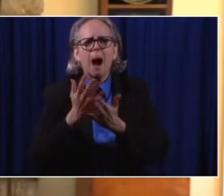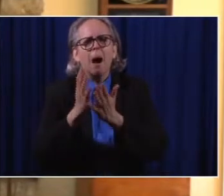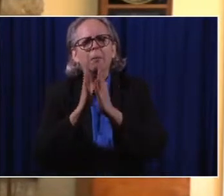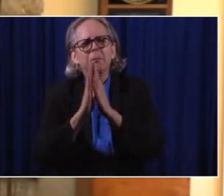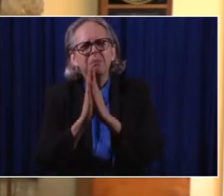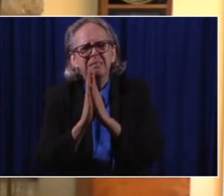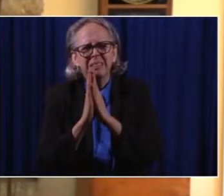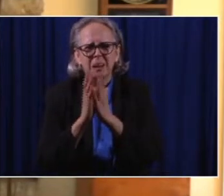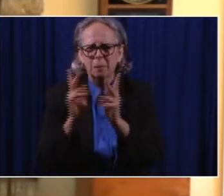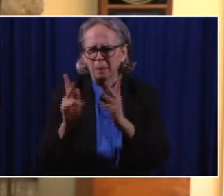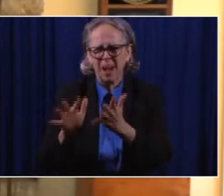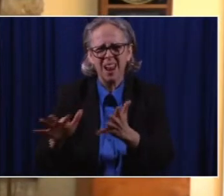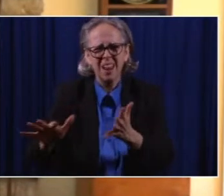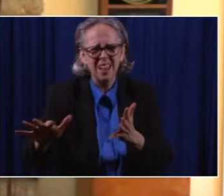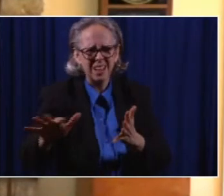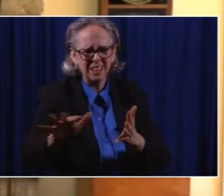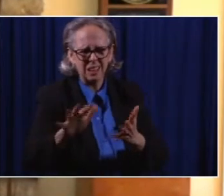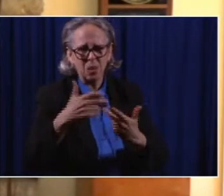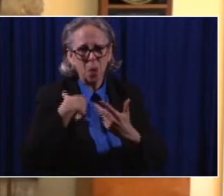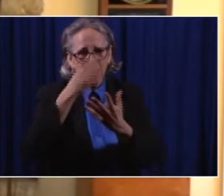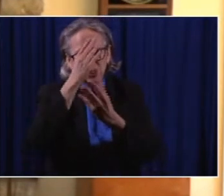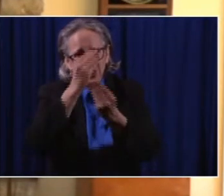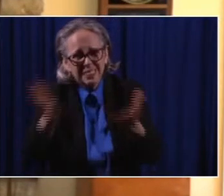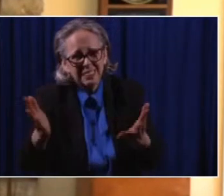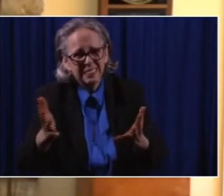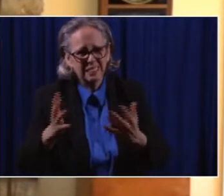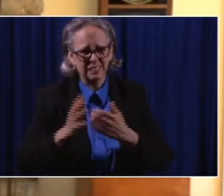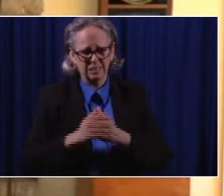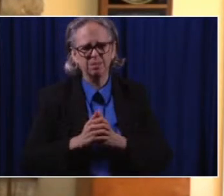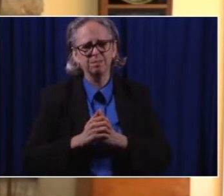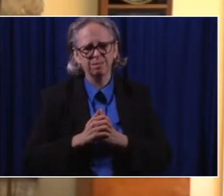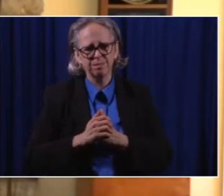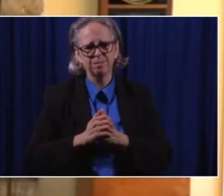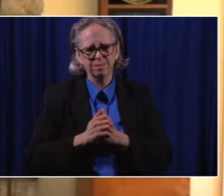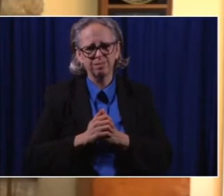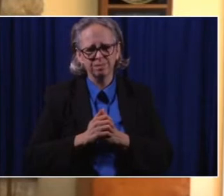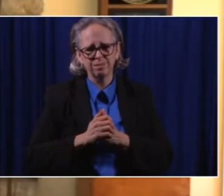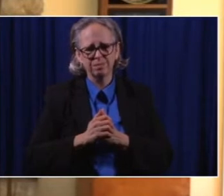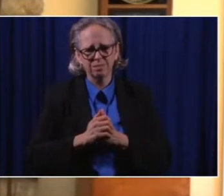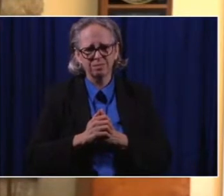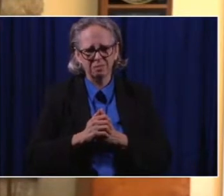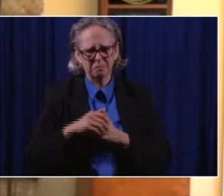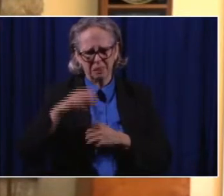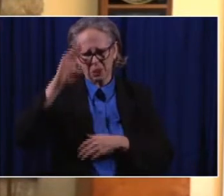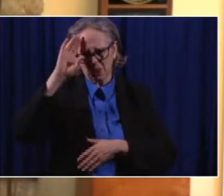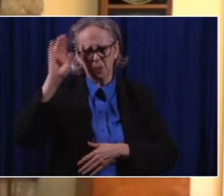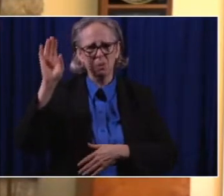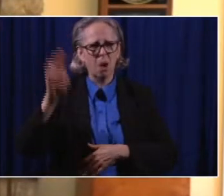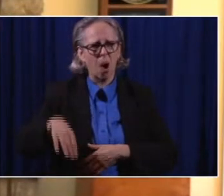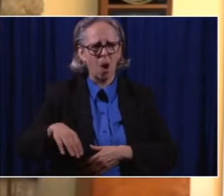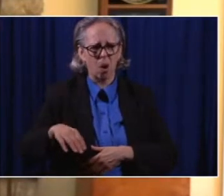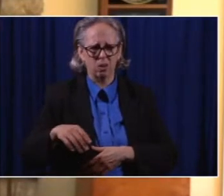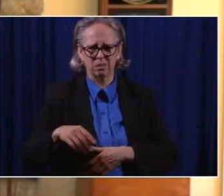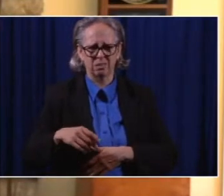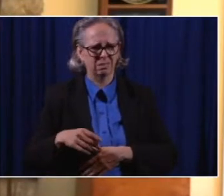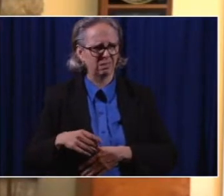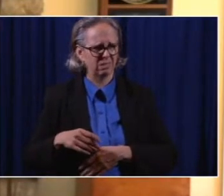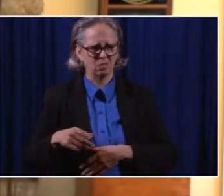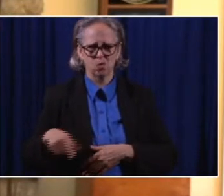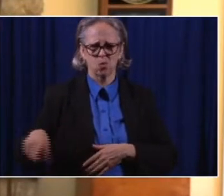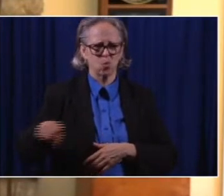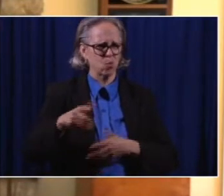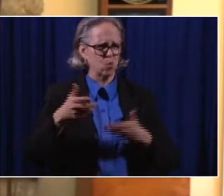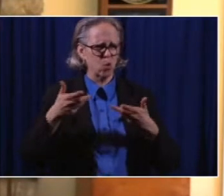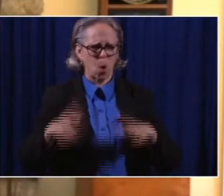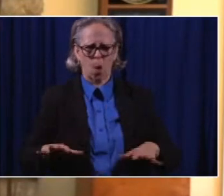message to them. I mean, I know that the last thing anyone wants to do is to hurt someone else or to kill